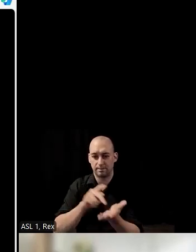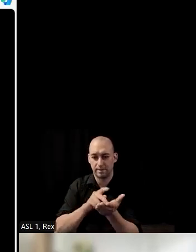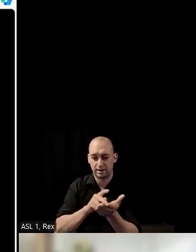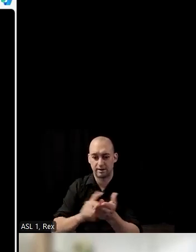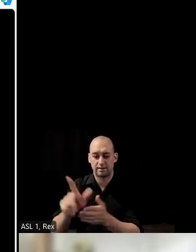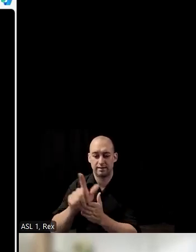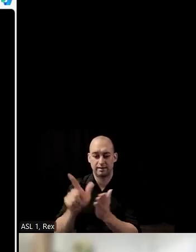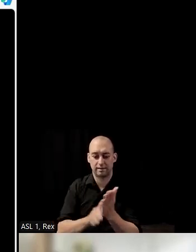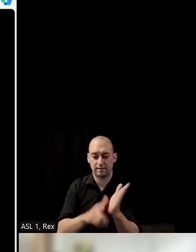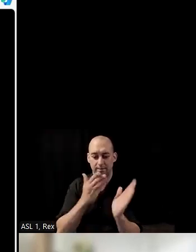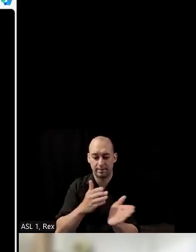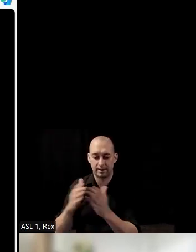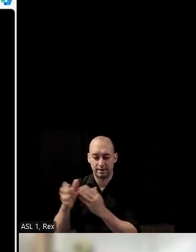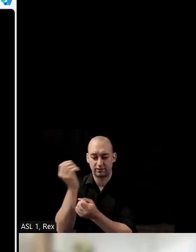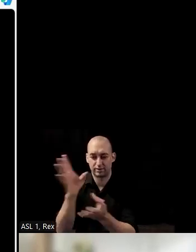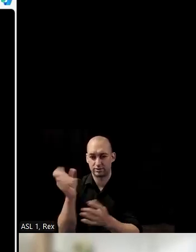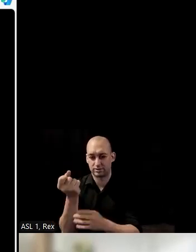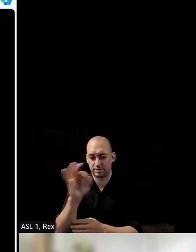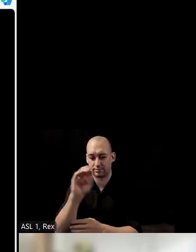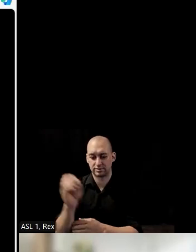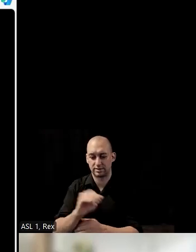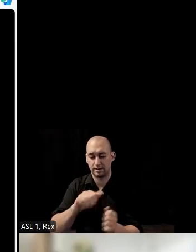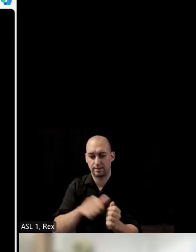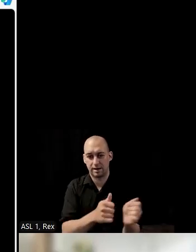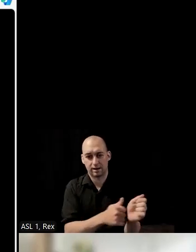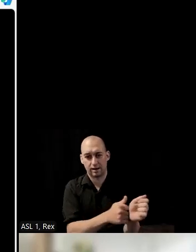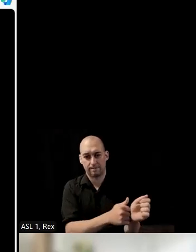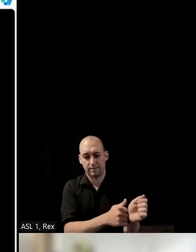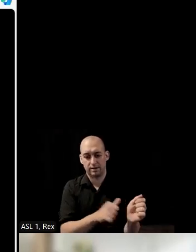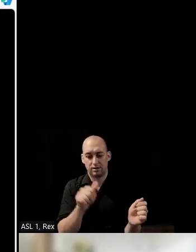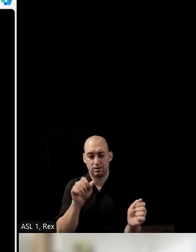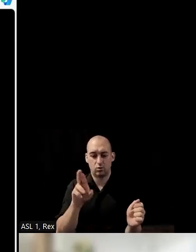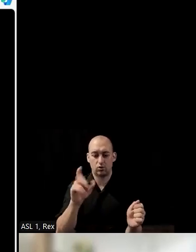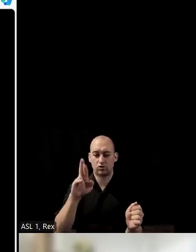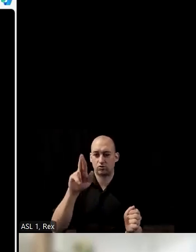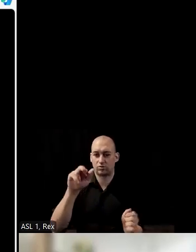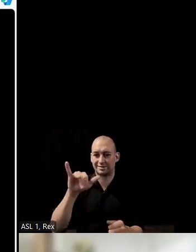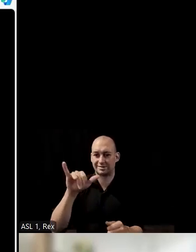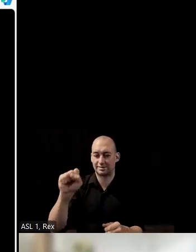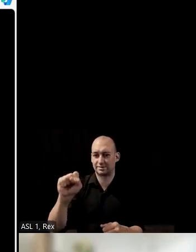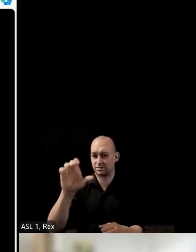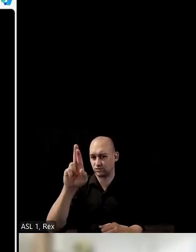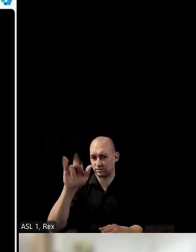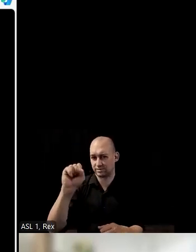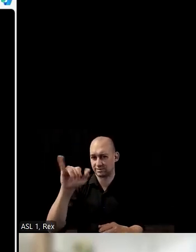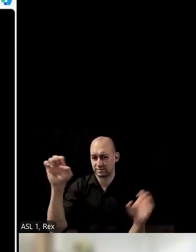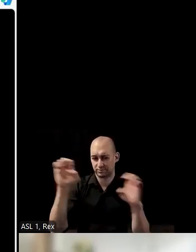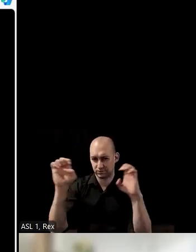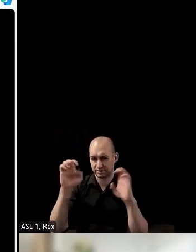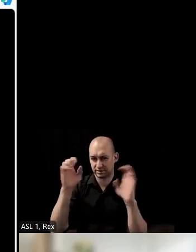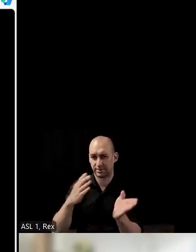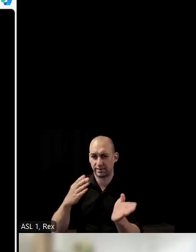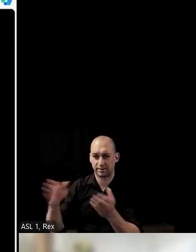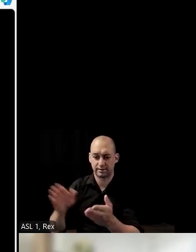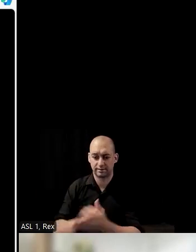planning information, 19%, and backup or crisis planning, 13%. So this really shows what percentage